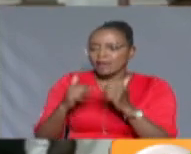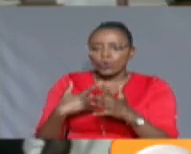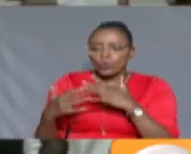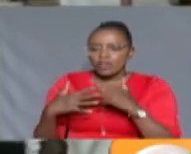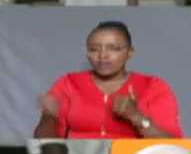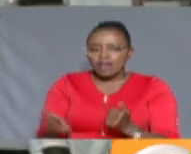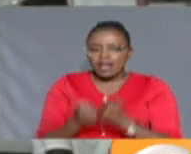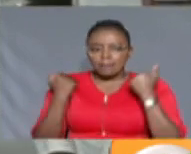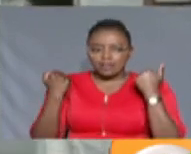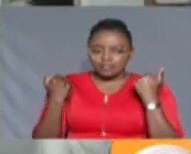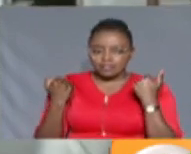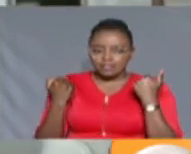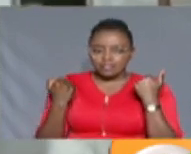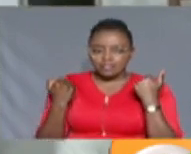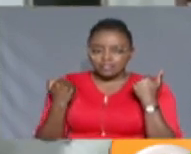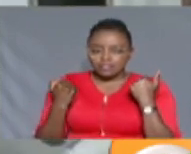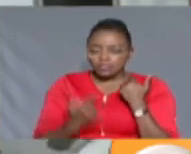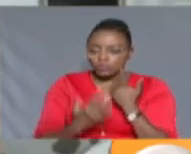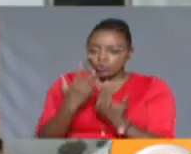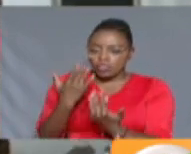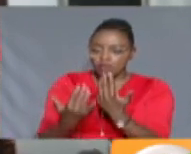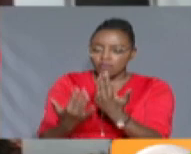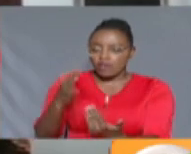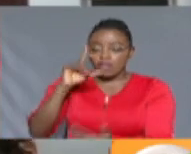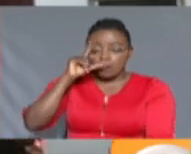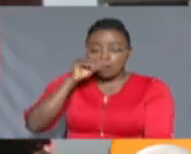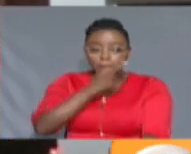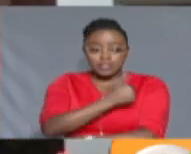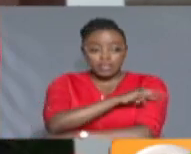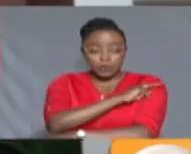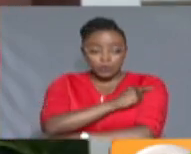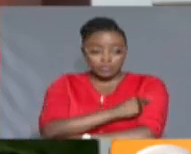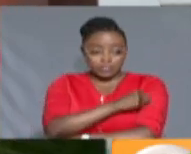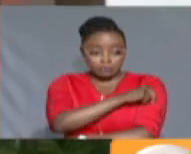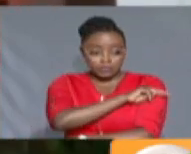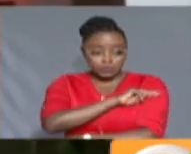led to the fire here at Mombasa Hospital.